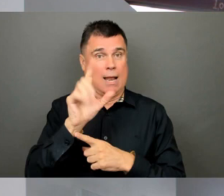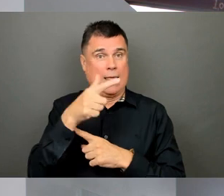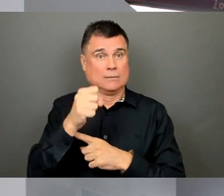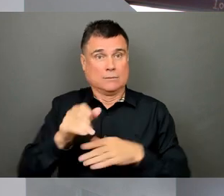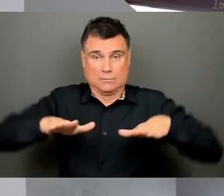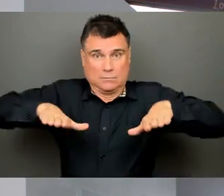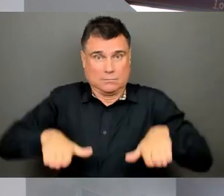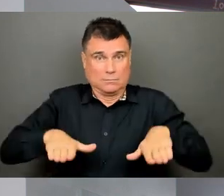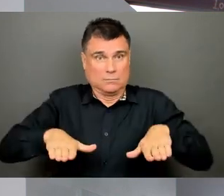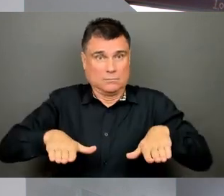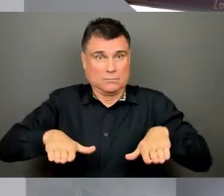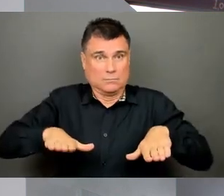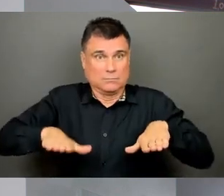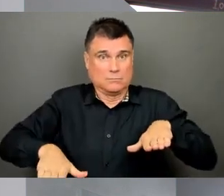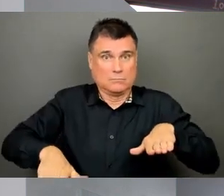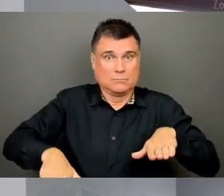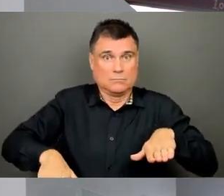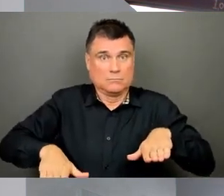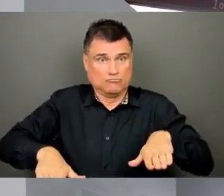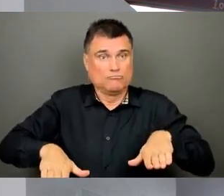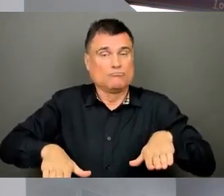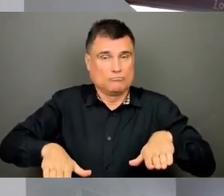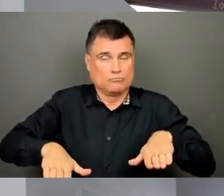your legs. It'll help to keep you balanced.